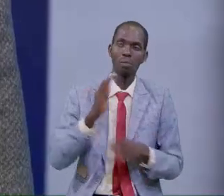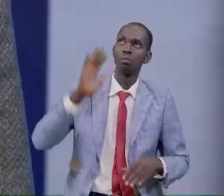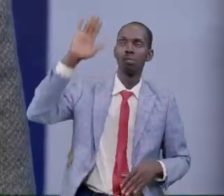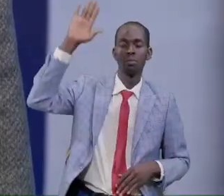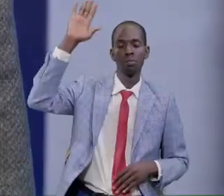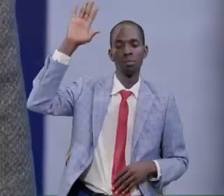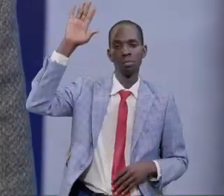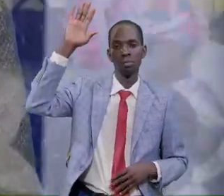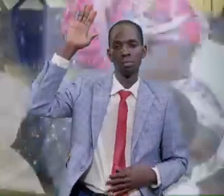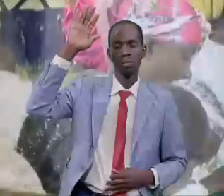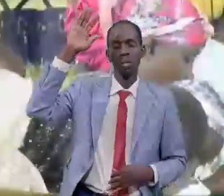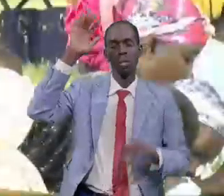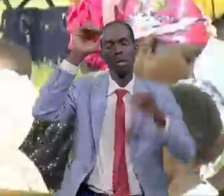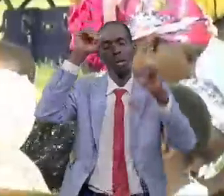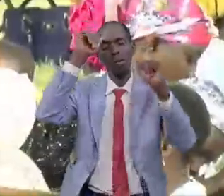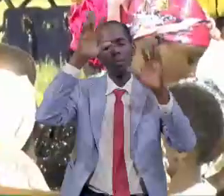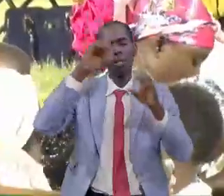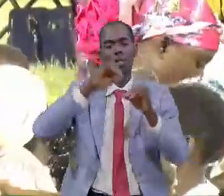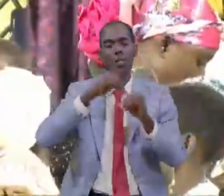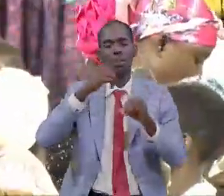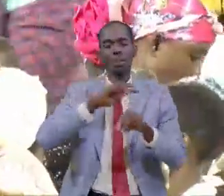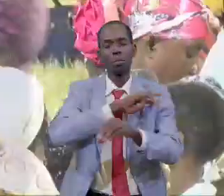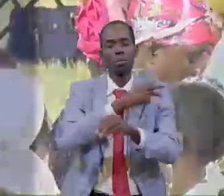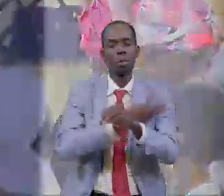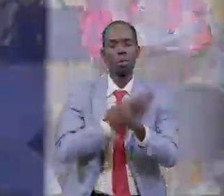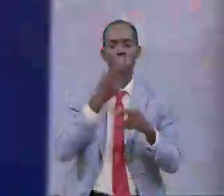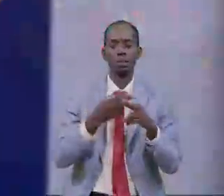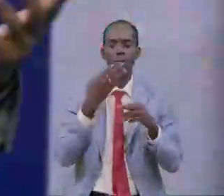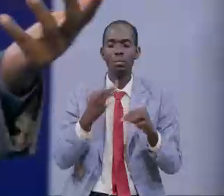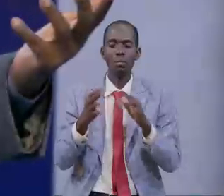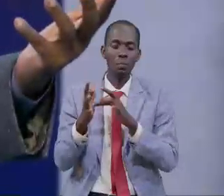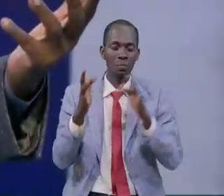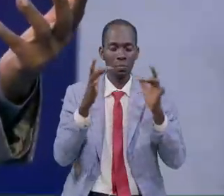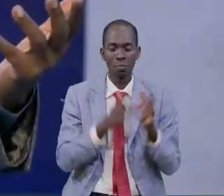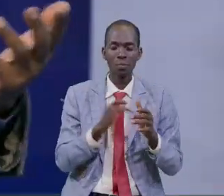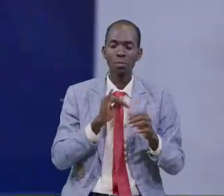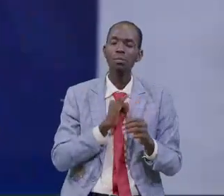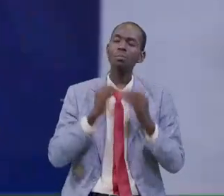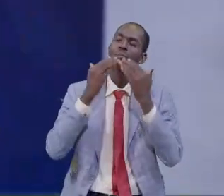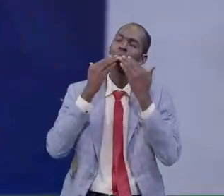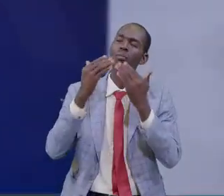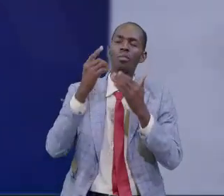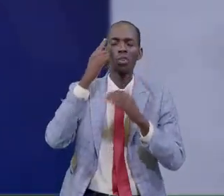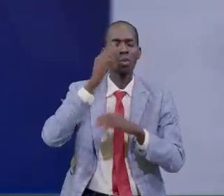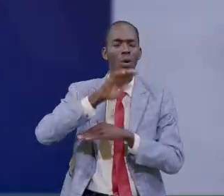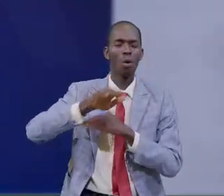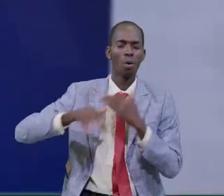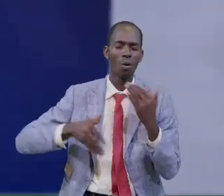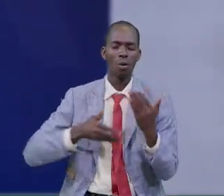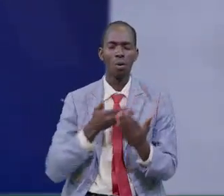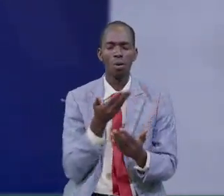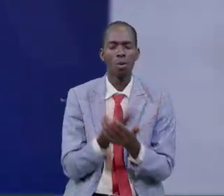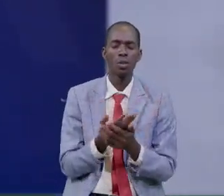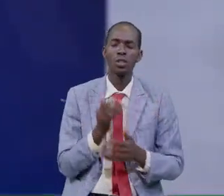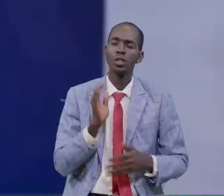Father, in the mighty name of Jesus, I thank you for all these, your children, that